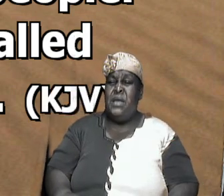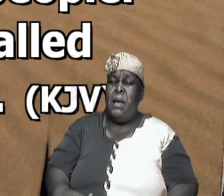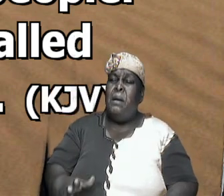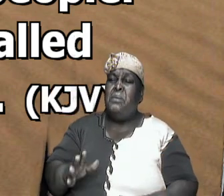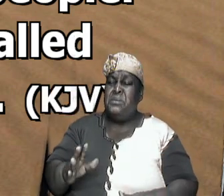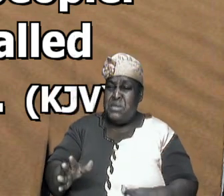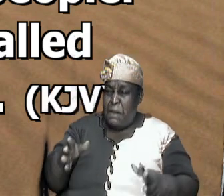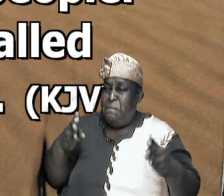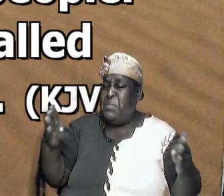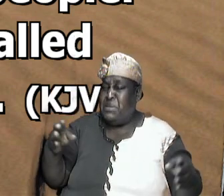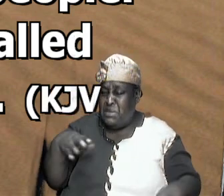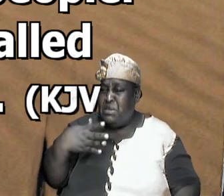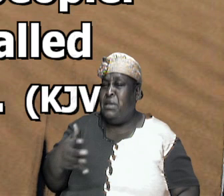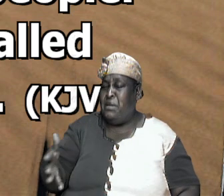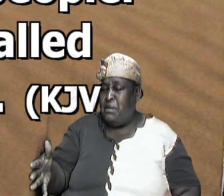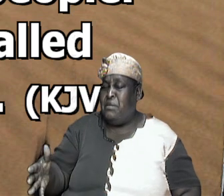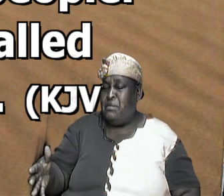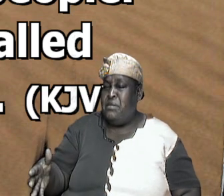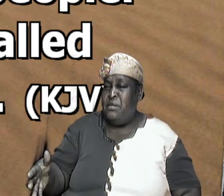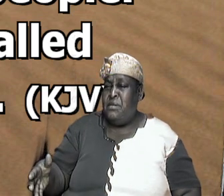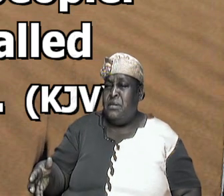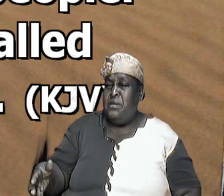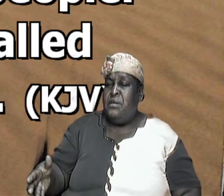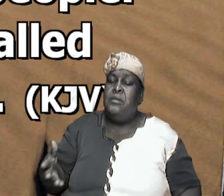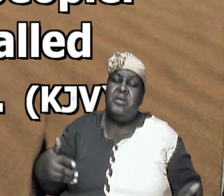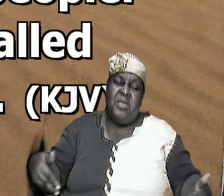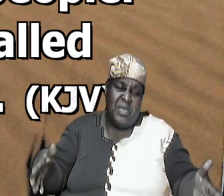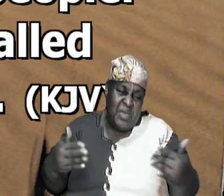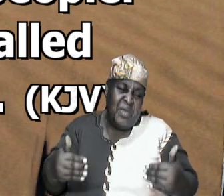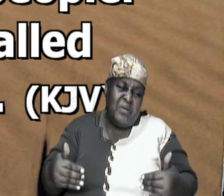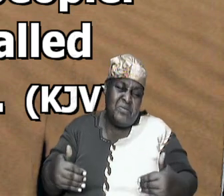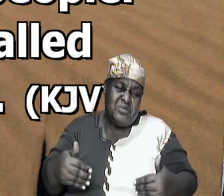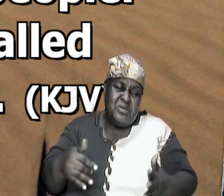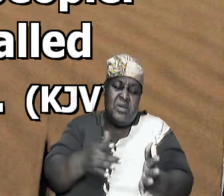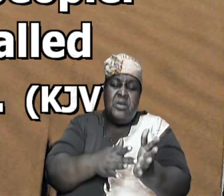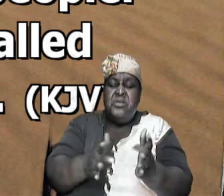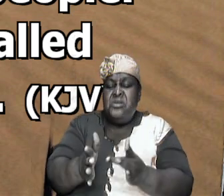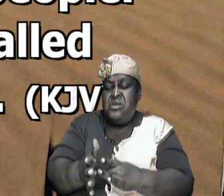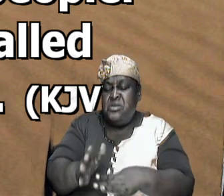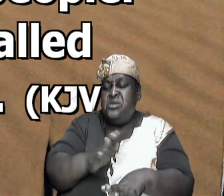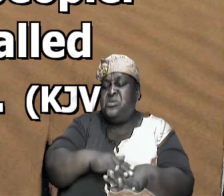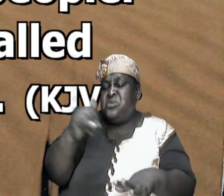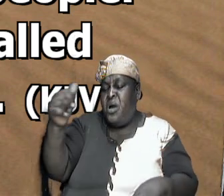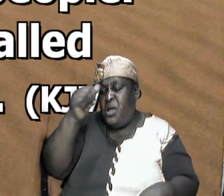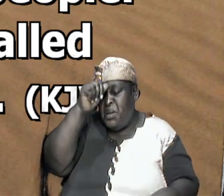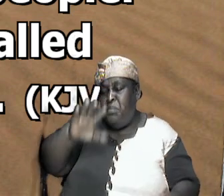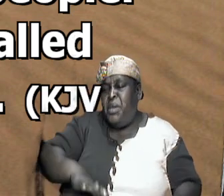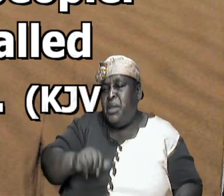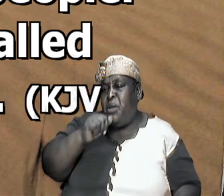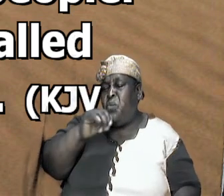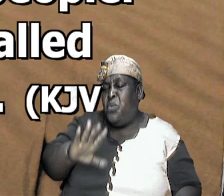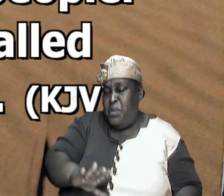was a big deal. Because here he is calling men and women.